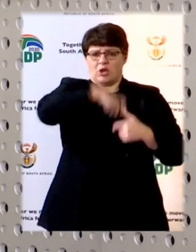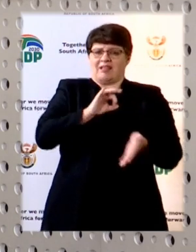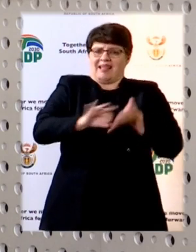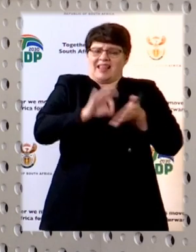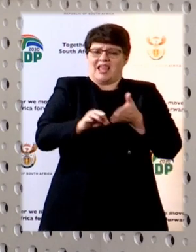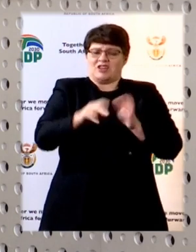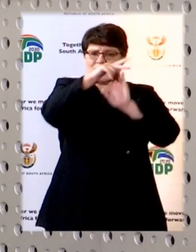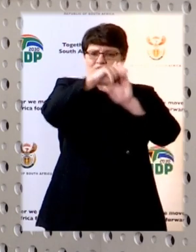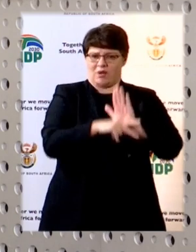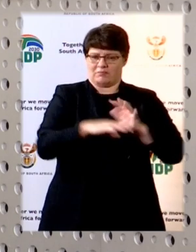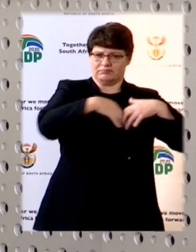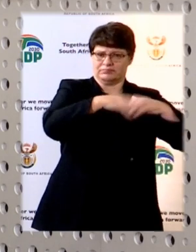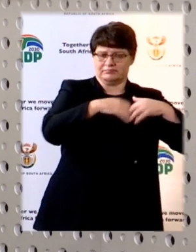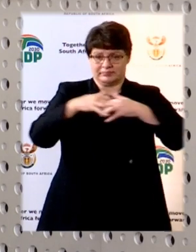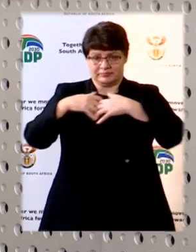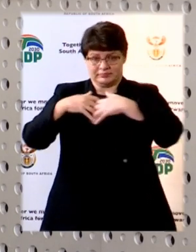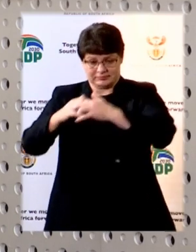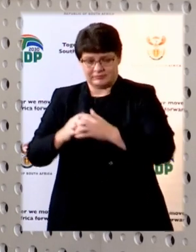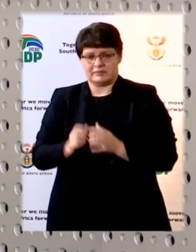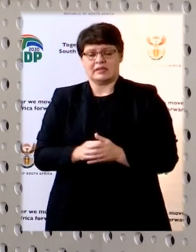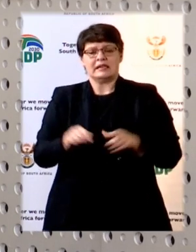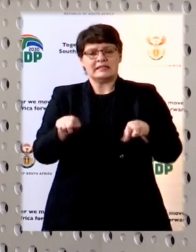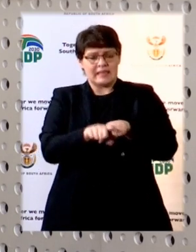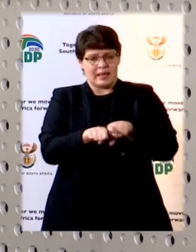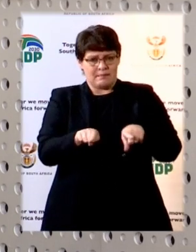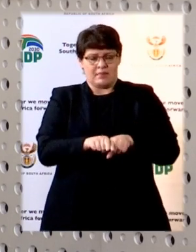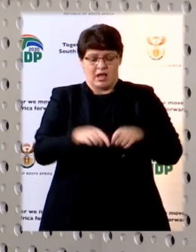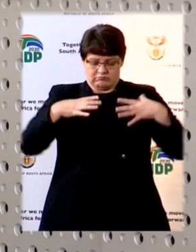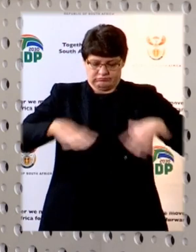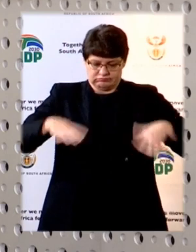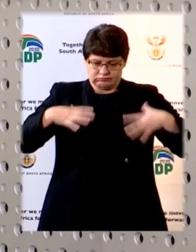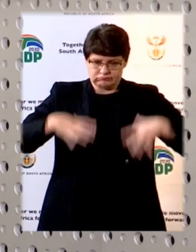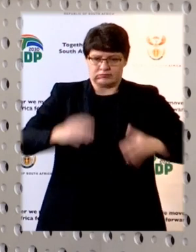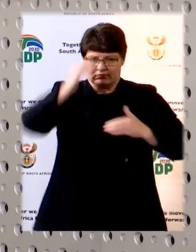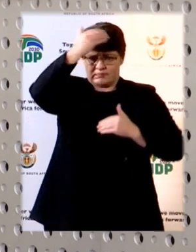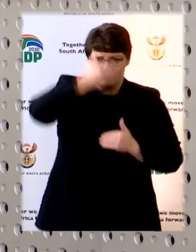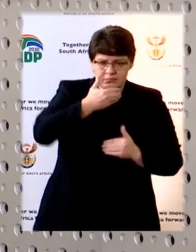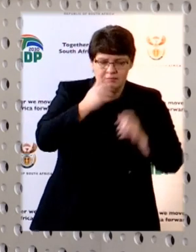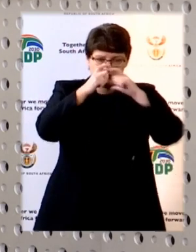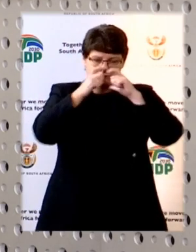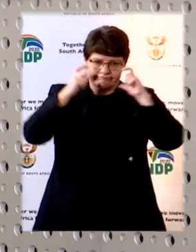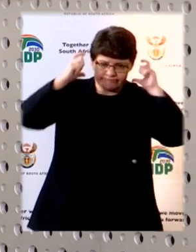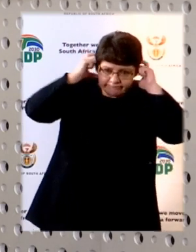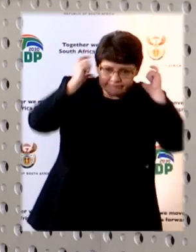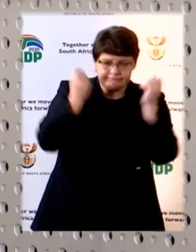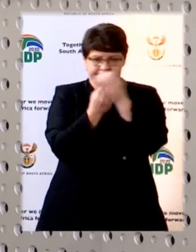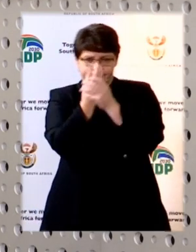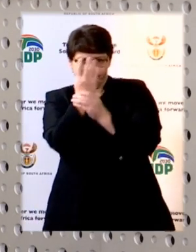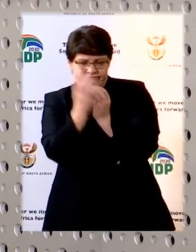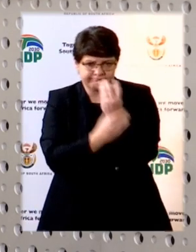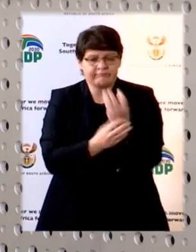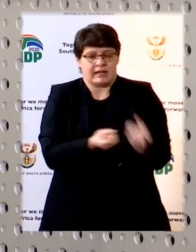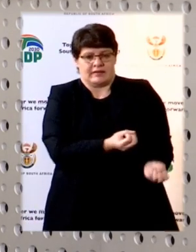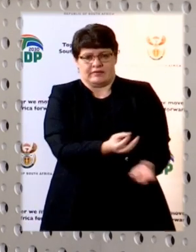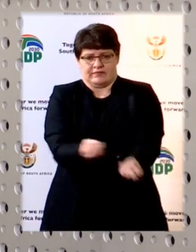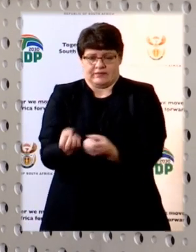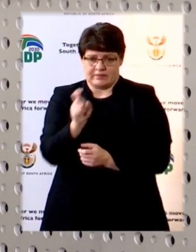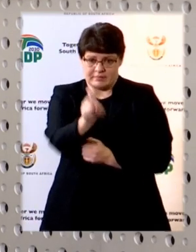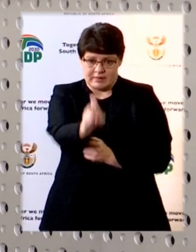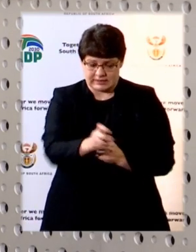and provision of appropriate personal protective equipment, including face masks.